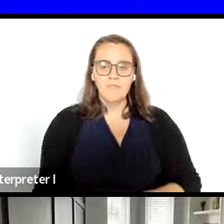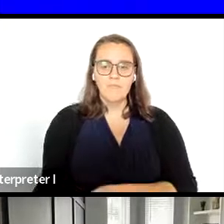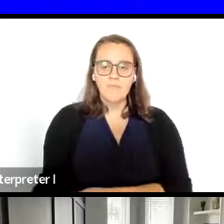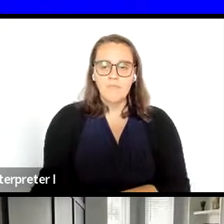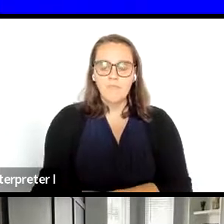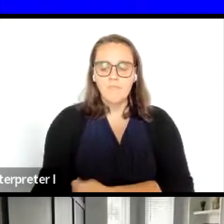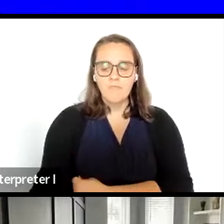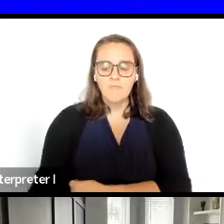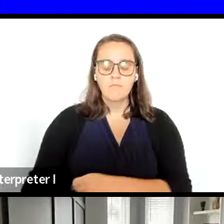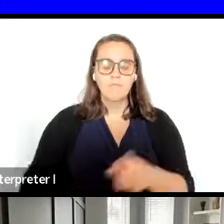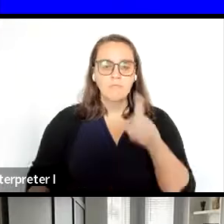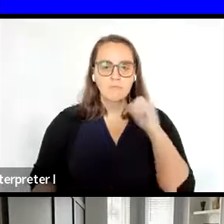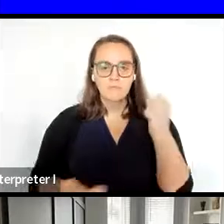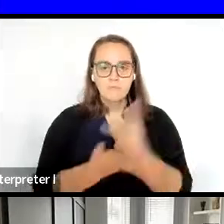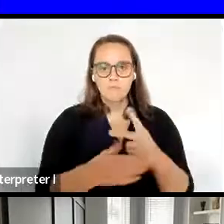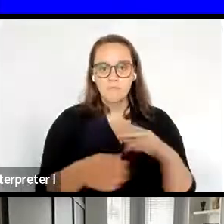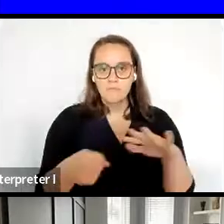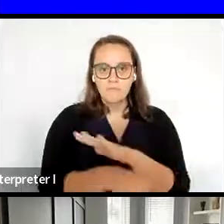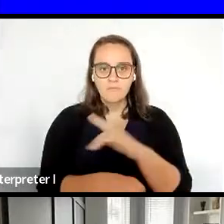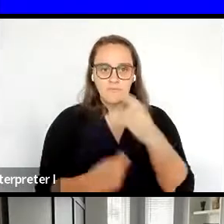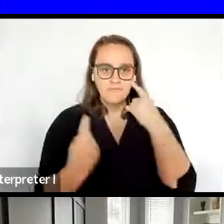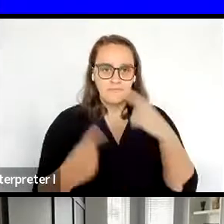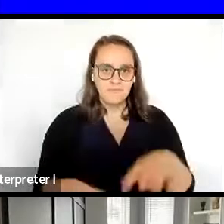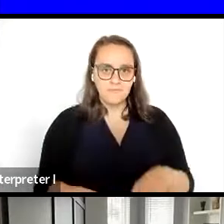The resolution is approved unanimously.